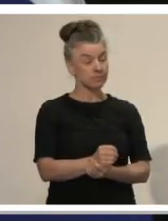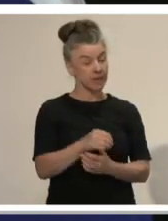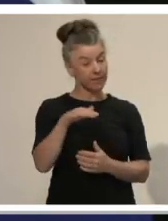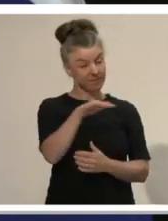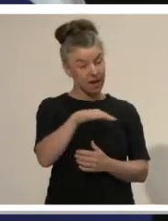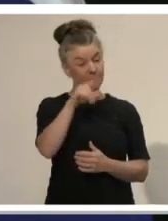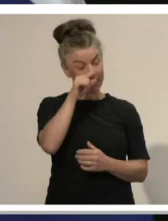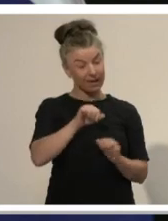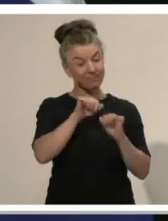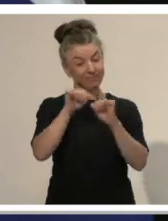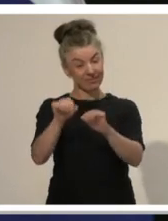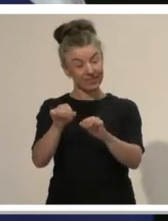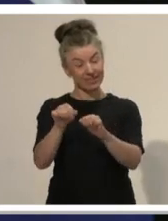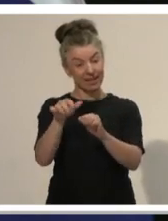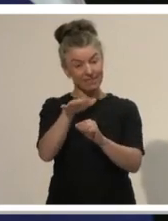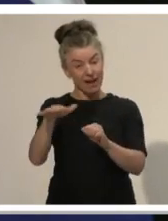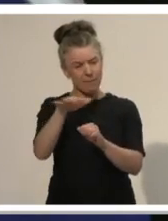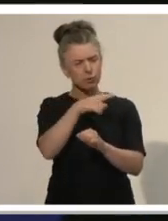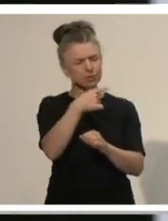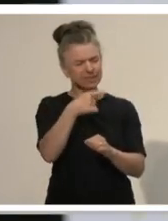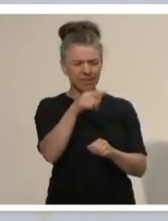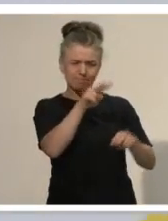visit their loved ones in hospital?